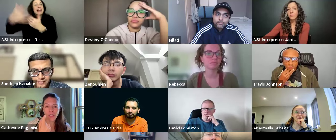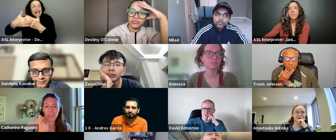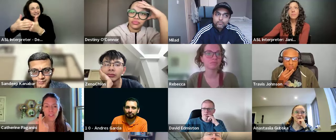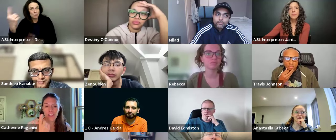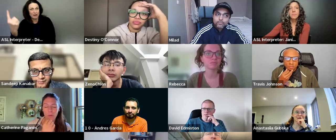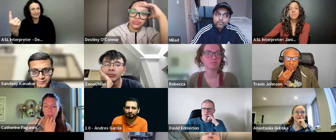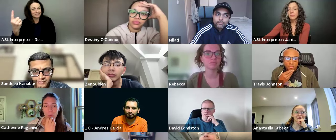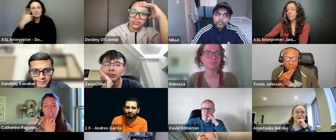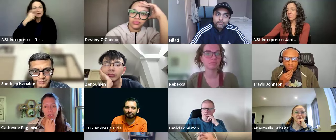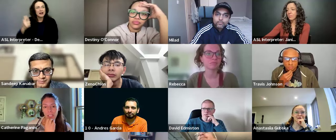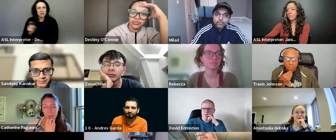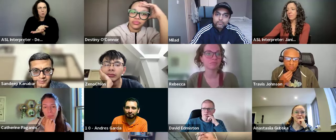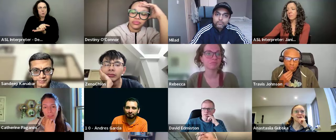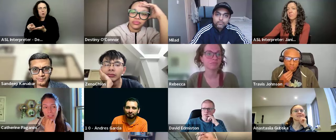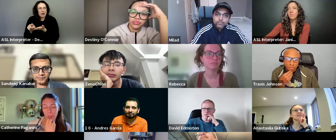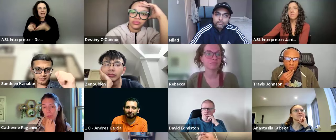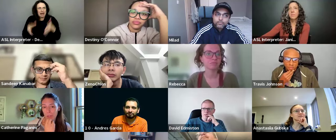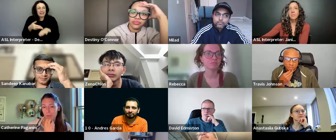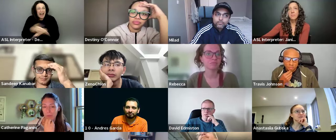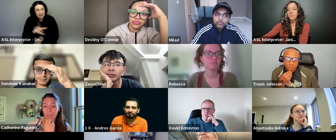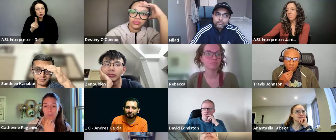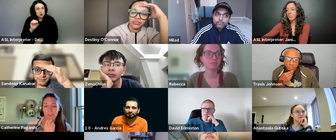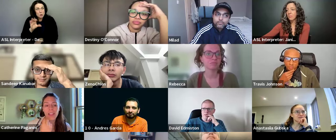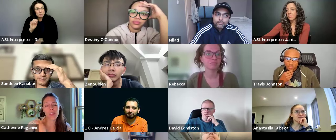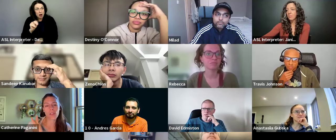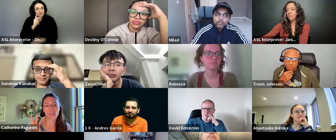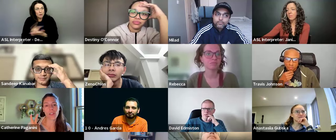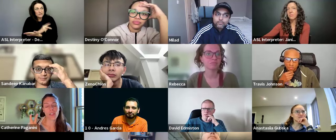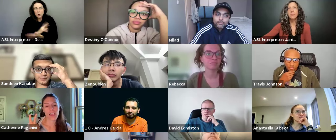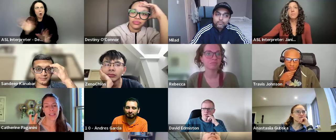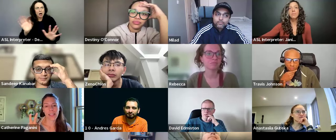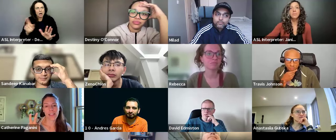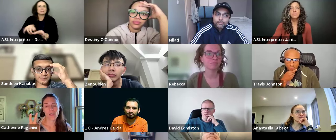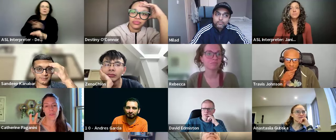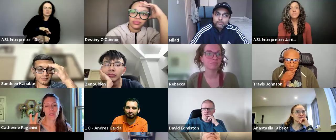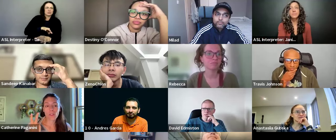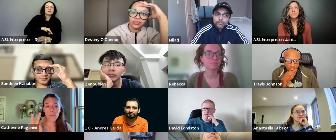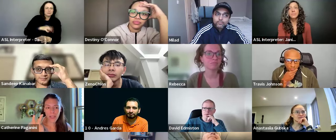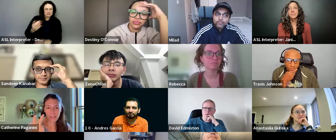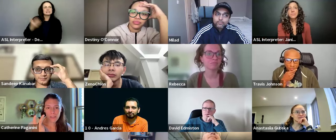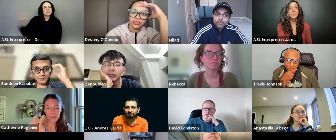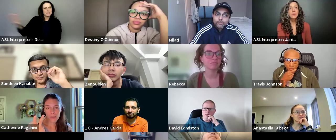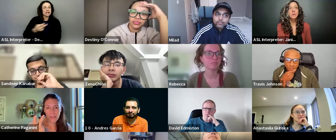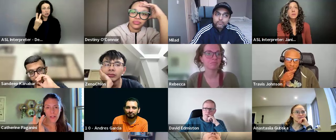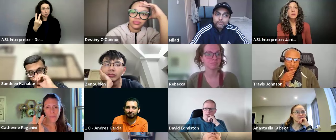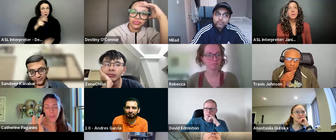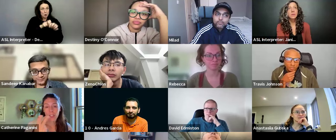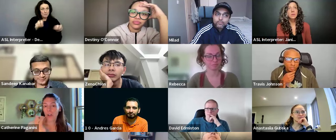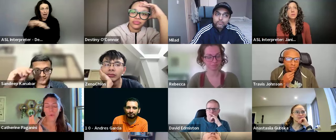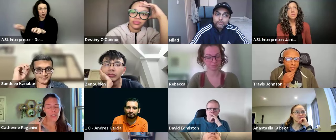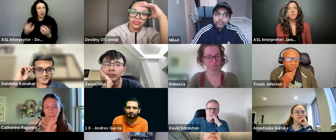after KubeCon, it's just that 1 week that we could use for reviews. So I think we should, again, submit two panels.